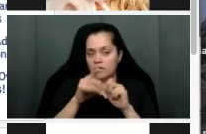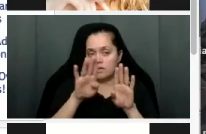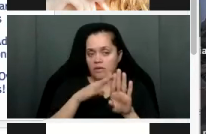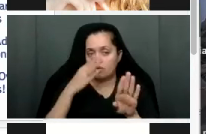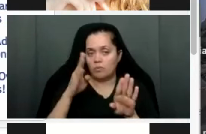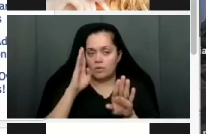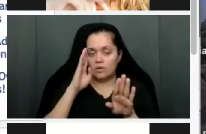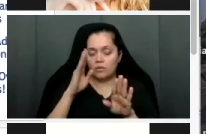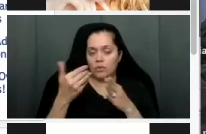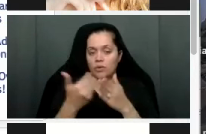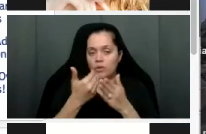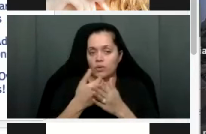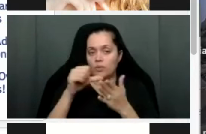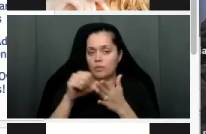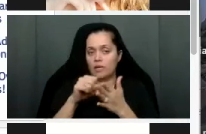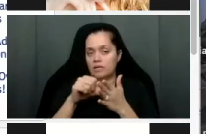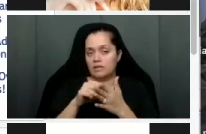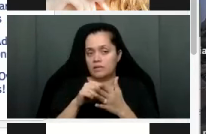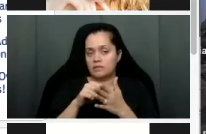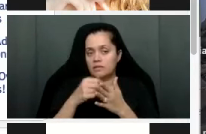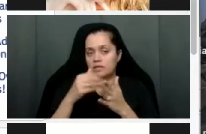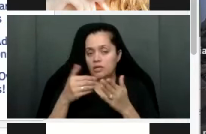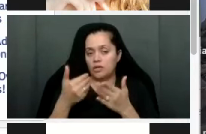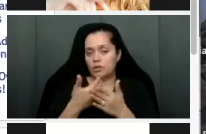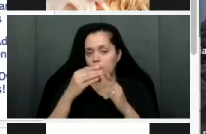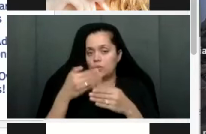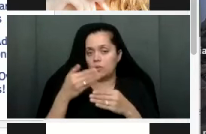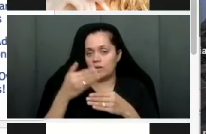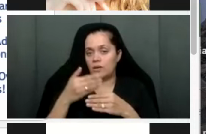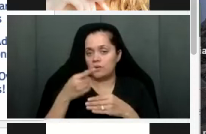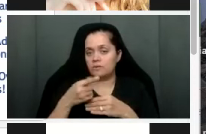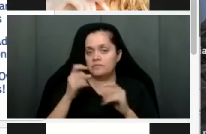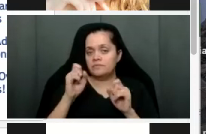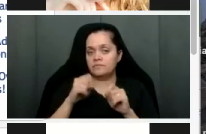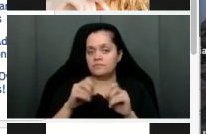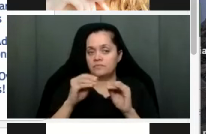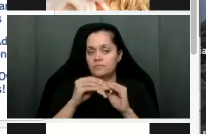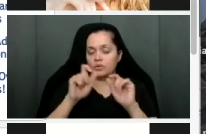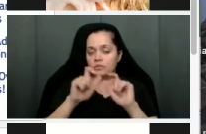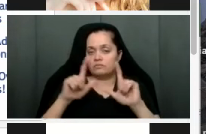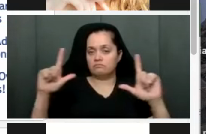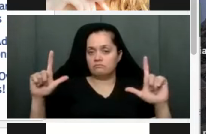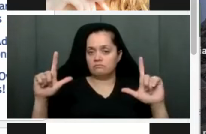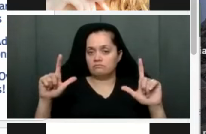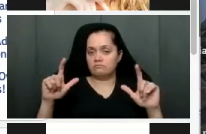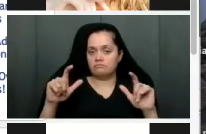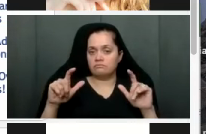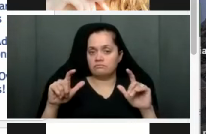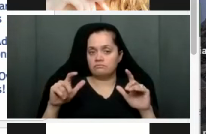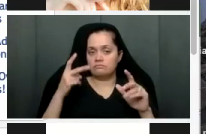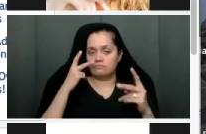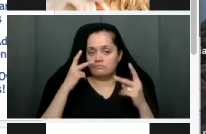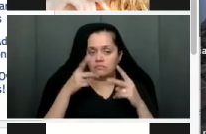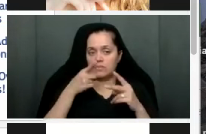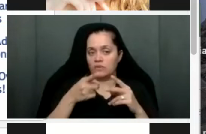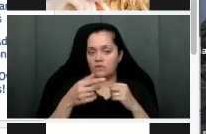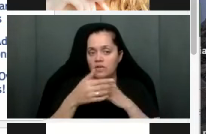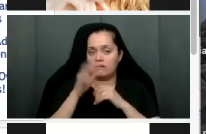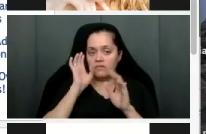a new page, a new window, so that you get a much larger view of that